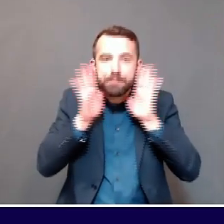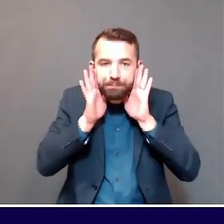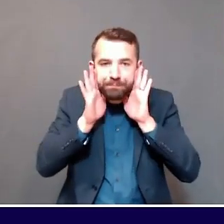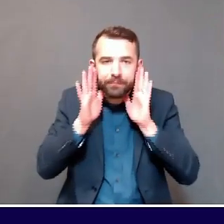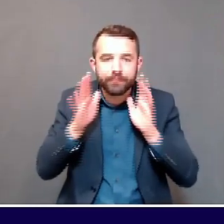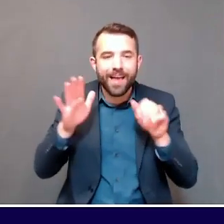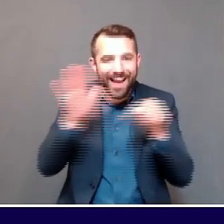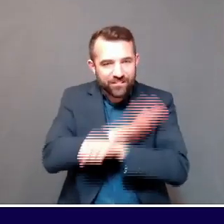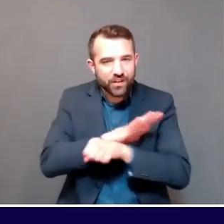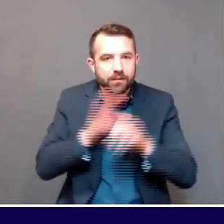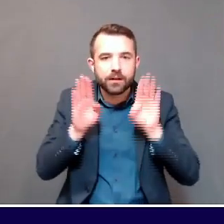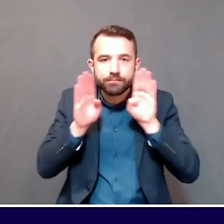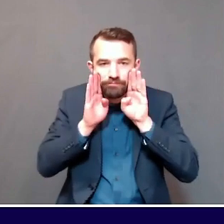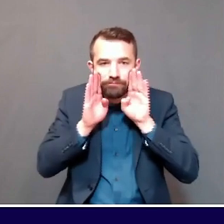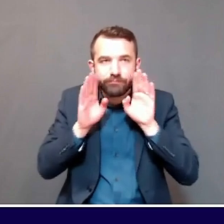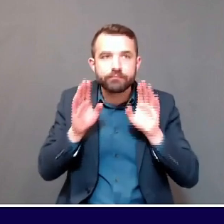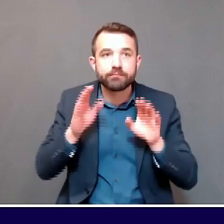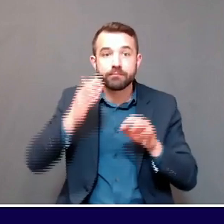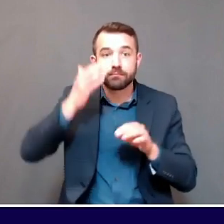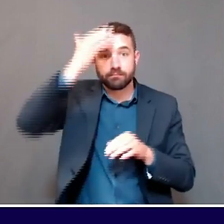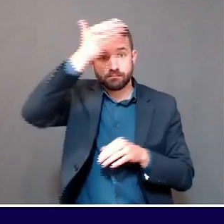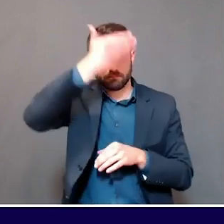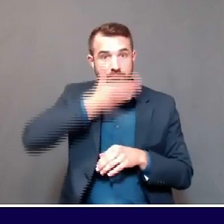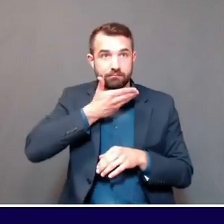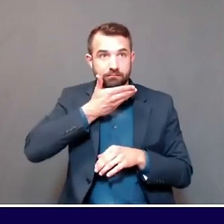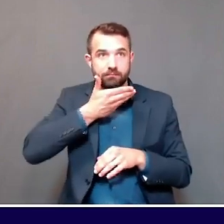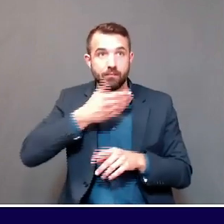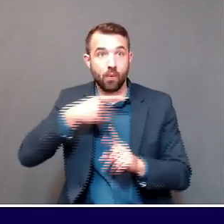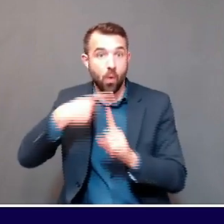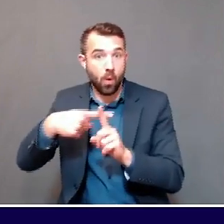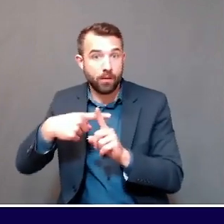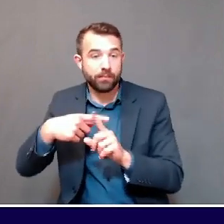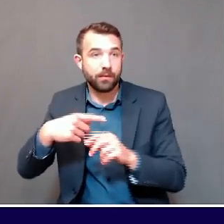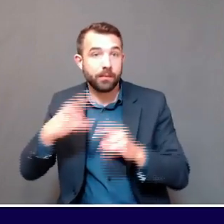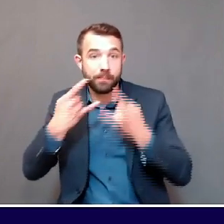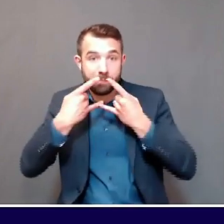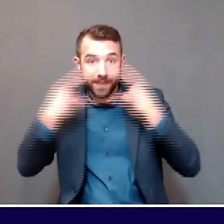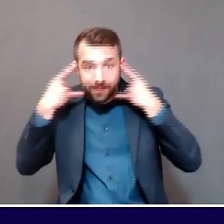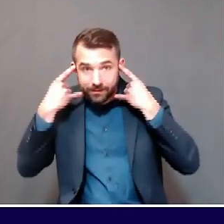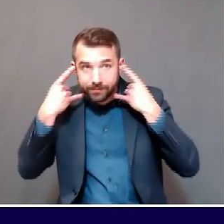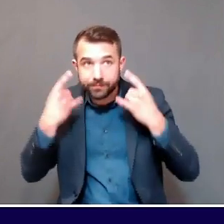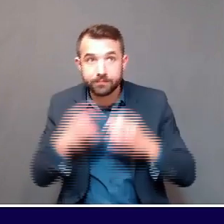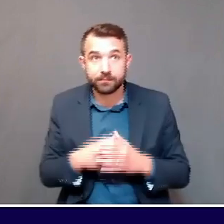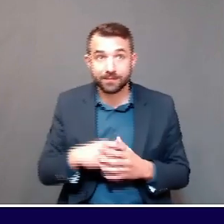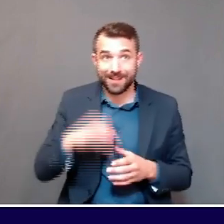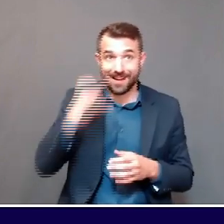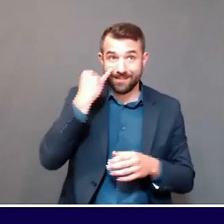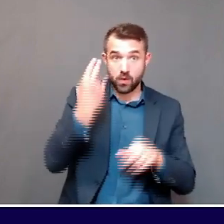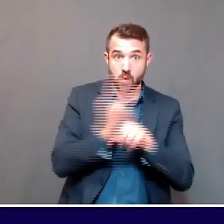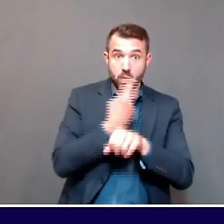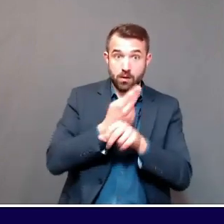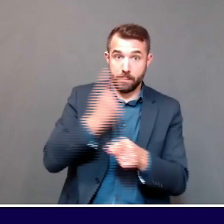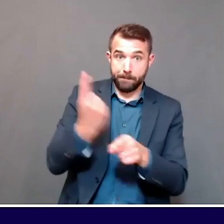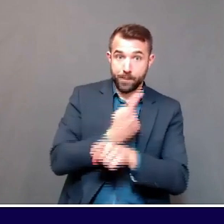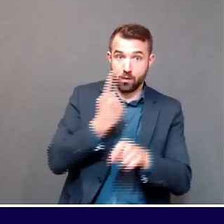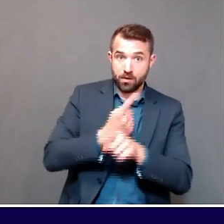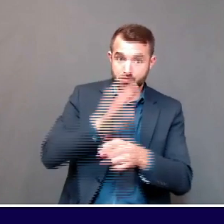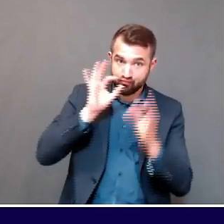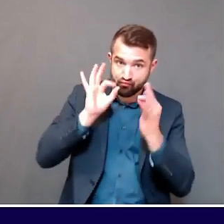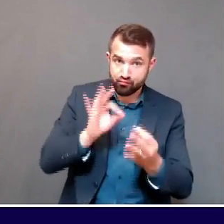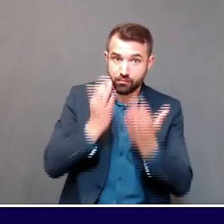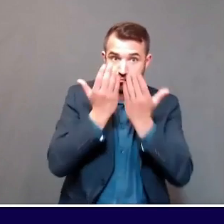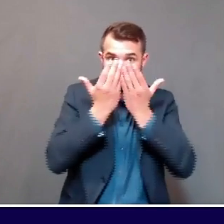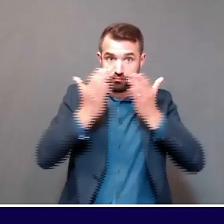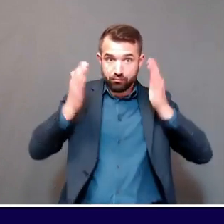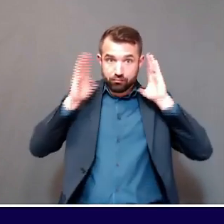of PPE, whether it's a face shield or a mask, provided they are worn in that fashion, they're both about equally